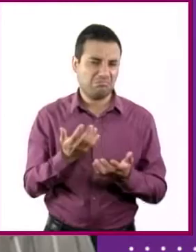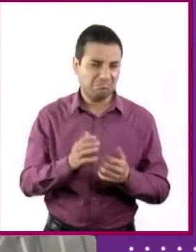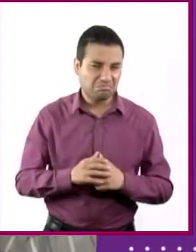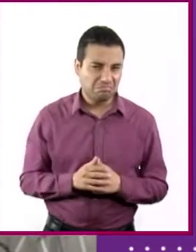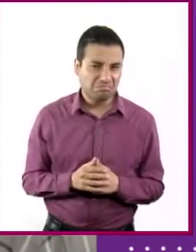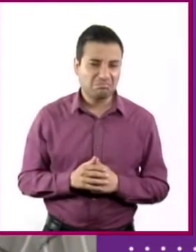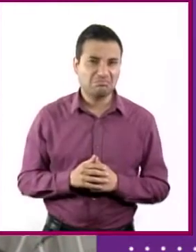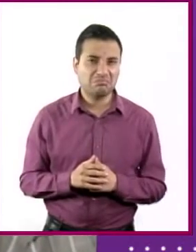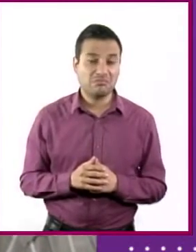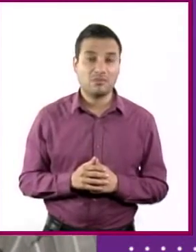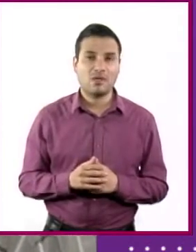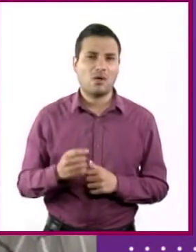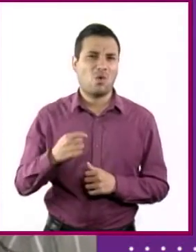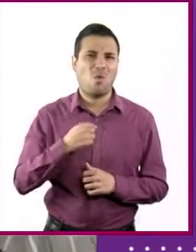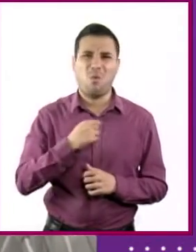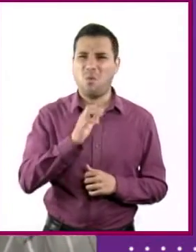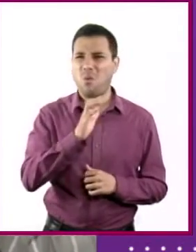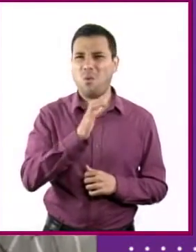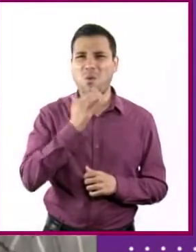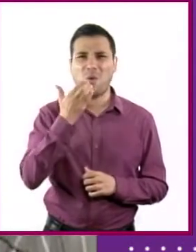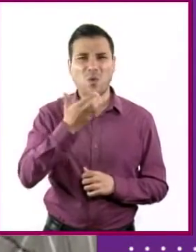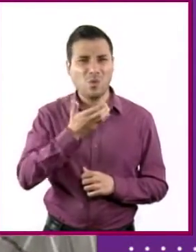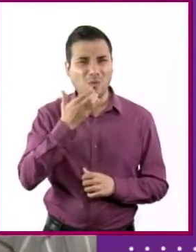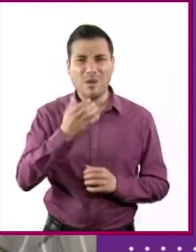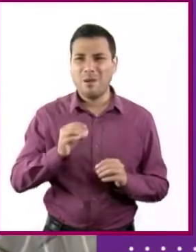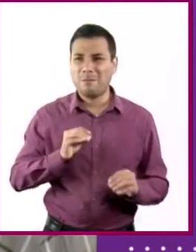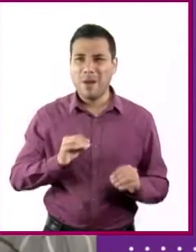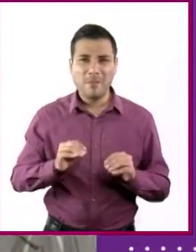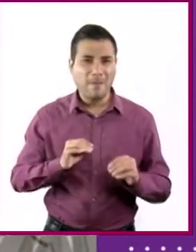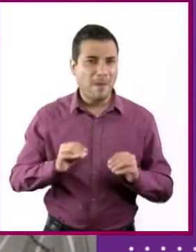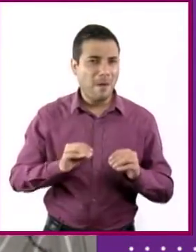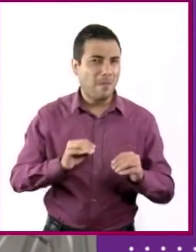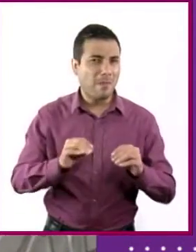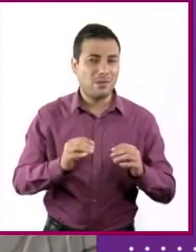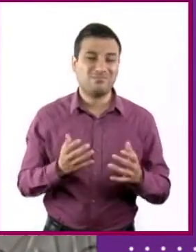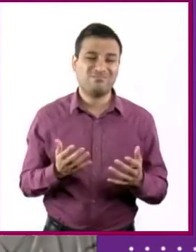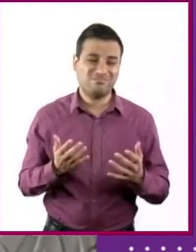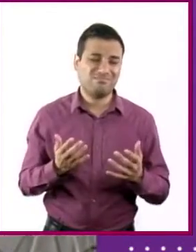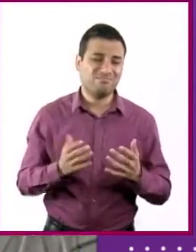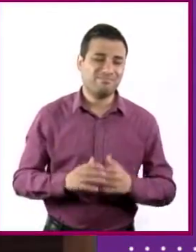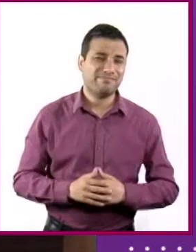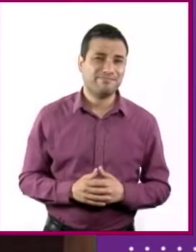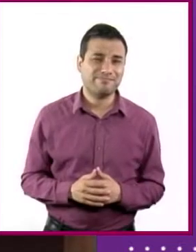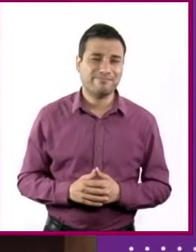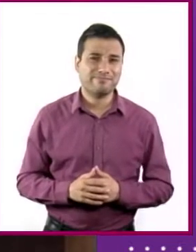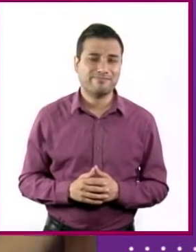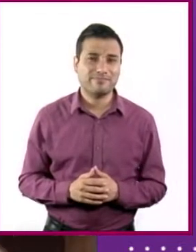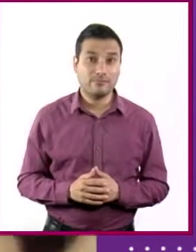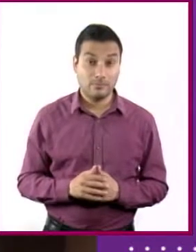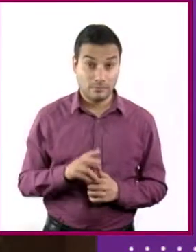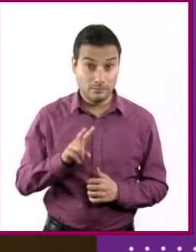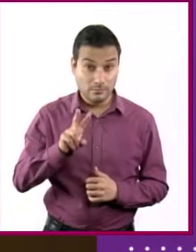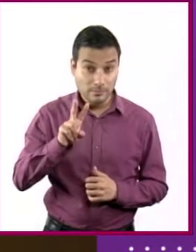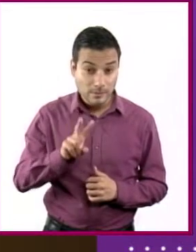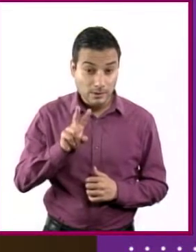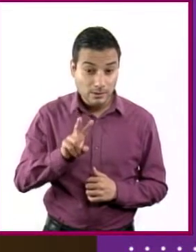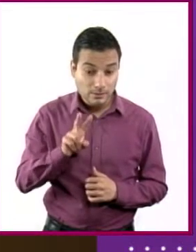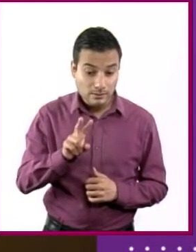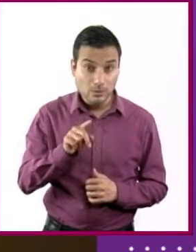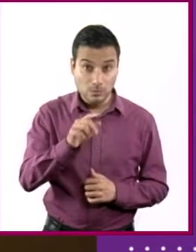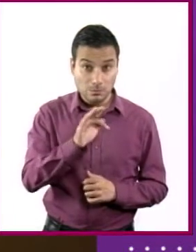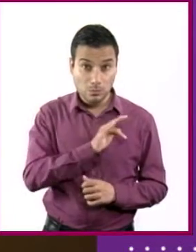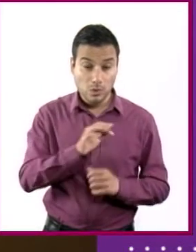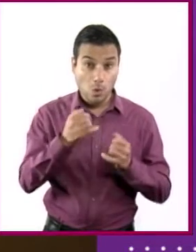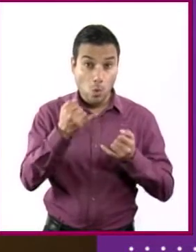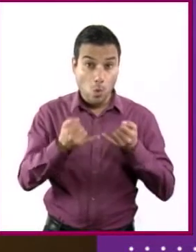I was a very active kid. You know, I did a lot of things. Really? Could you play